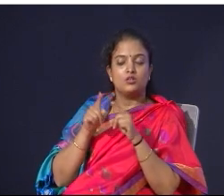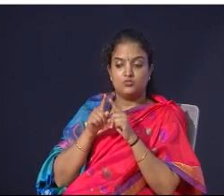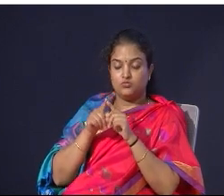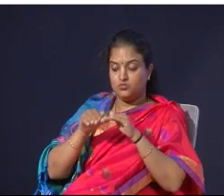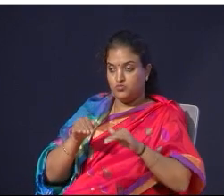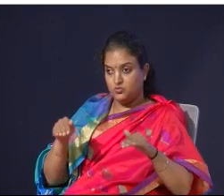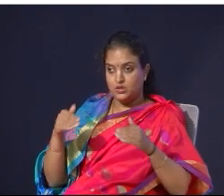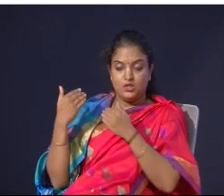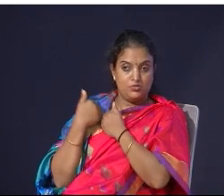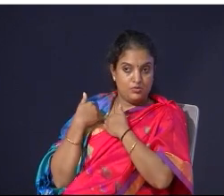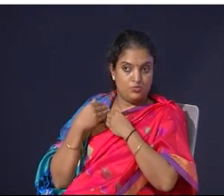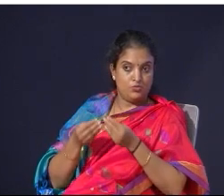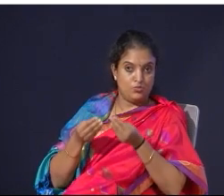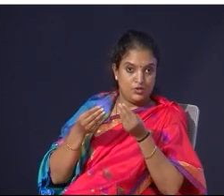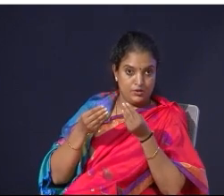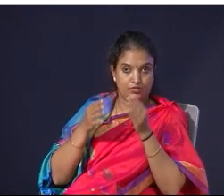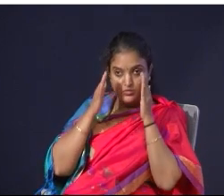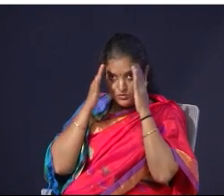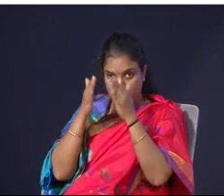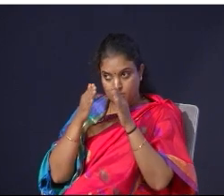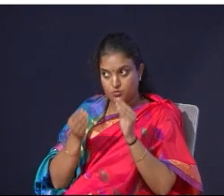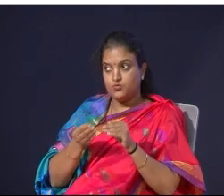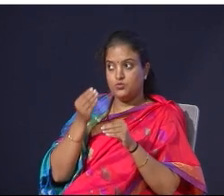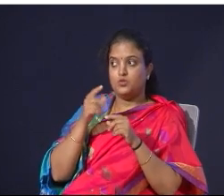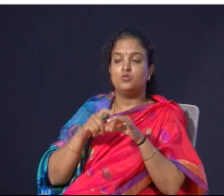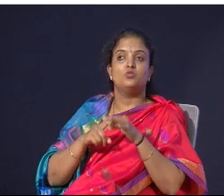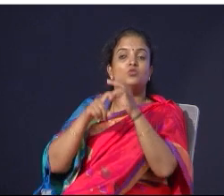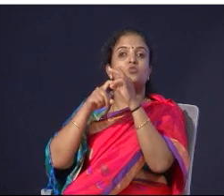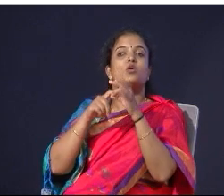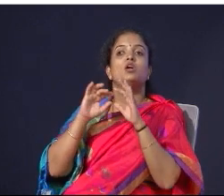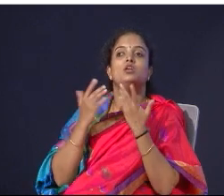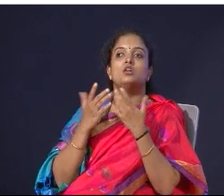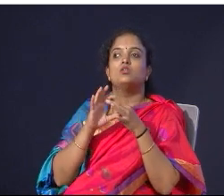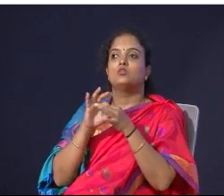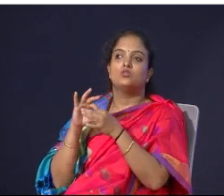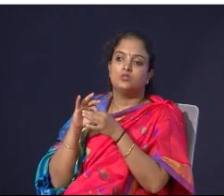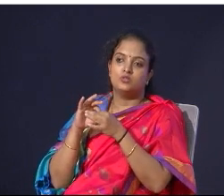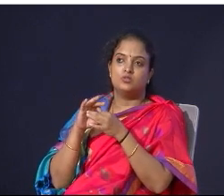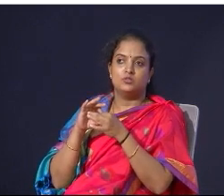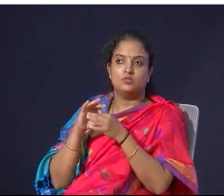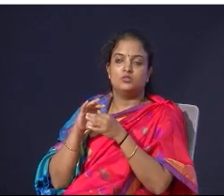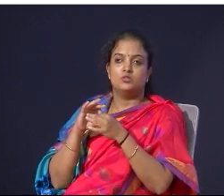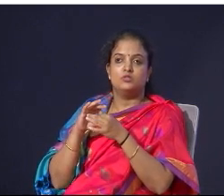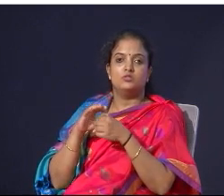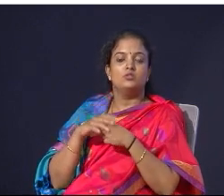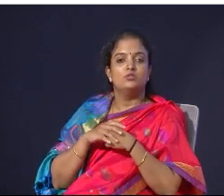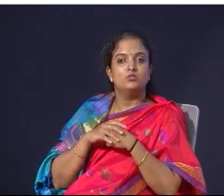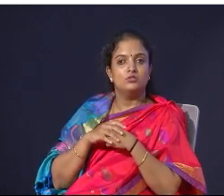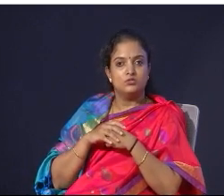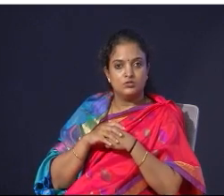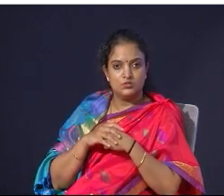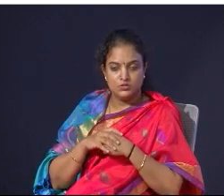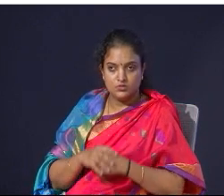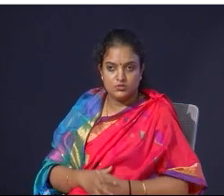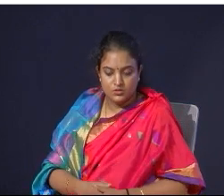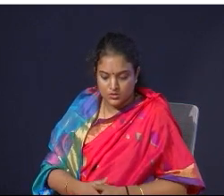child functions visually is a direct result of quality of sequential presentation of visual stimulation. Okay, so